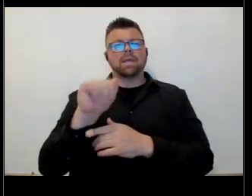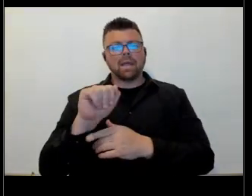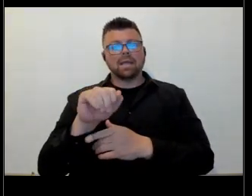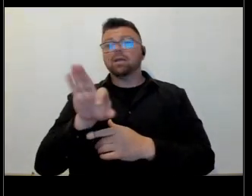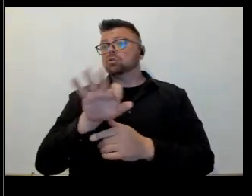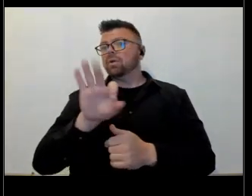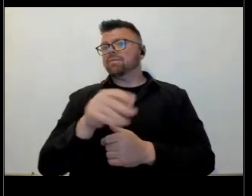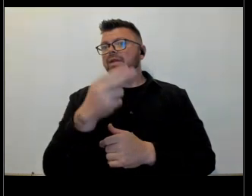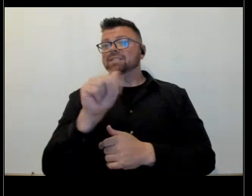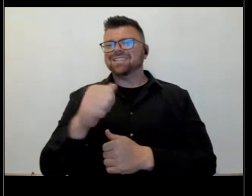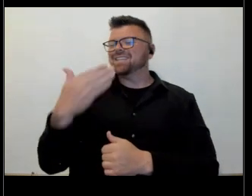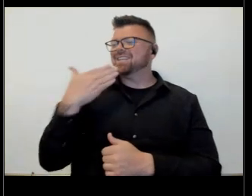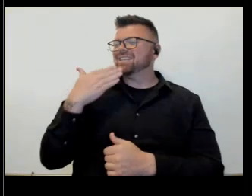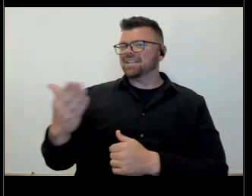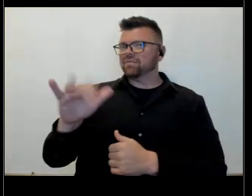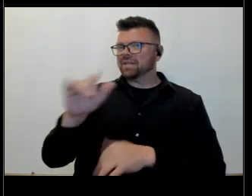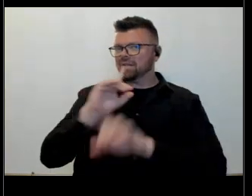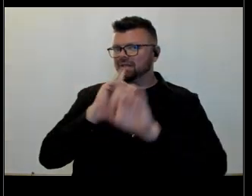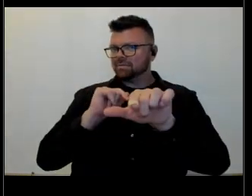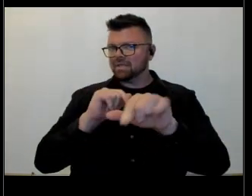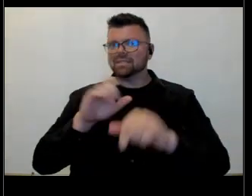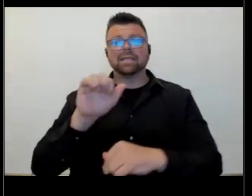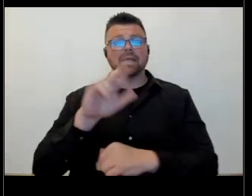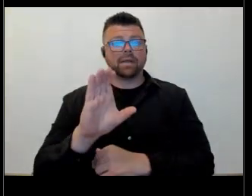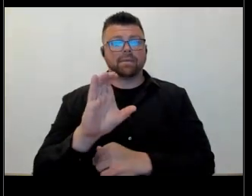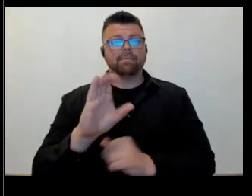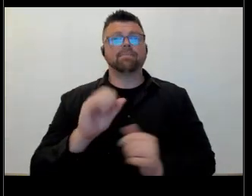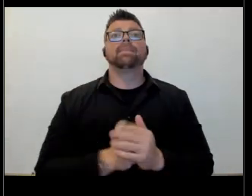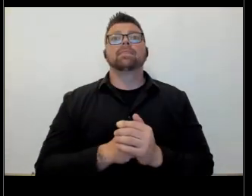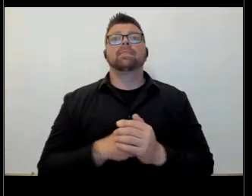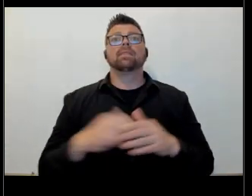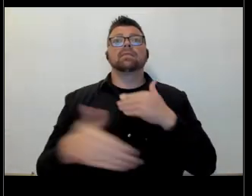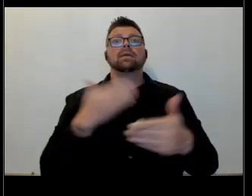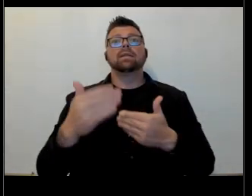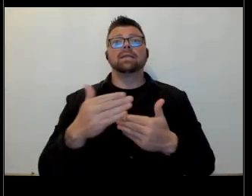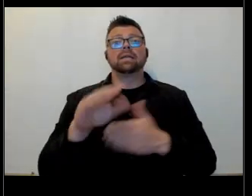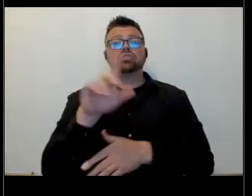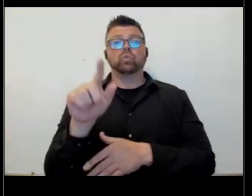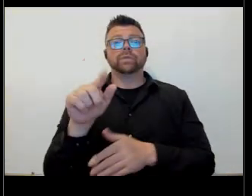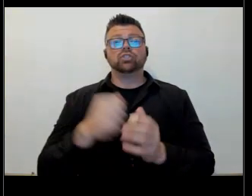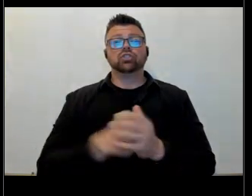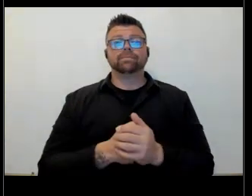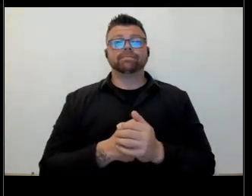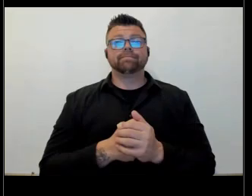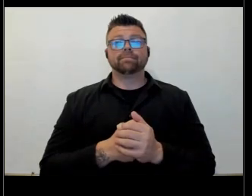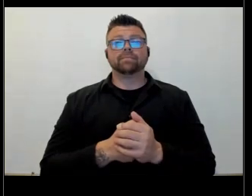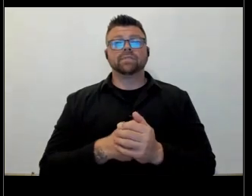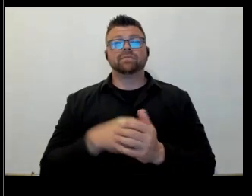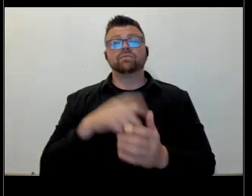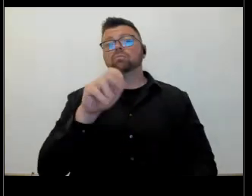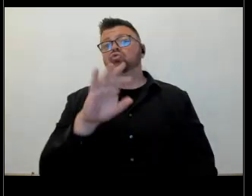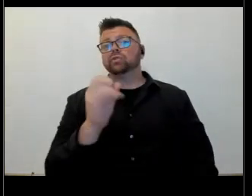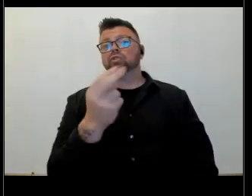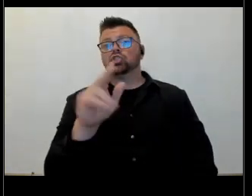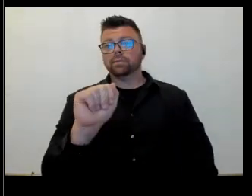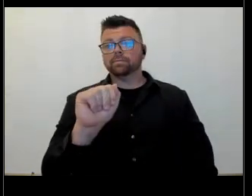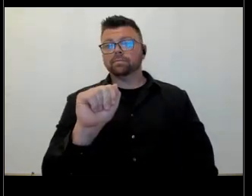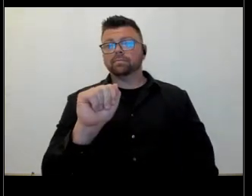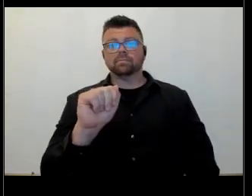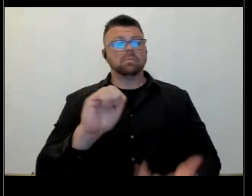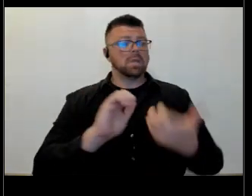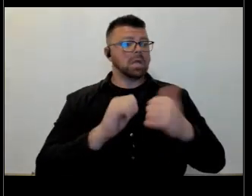Thank you for that answer, Eric. Our next question, and from Patricia, how can we